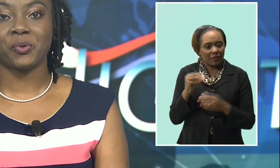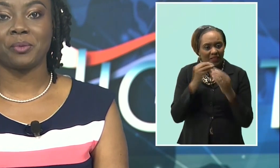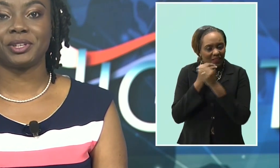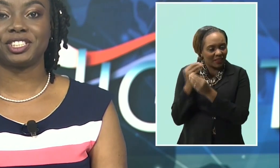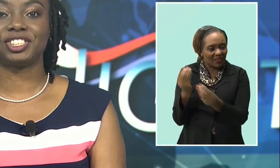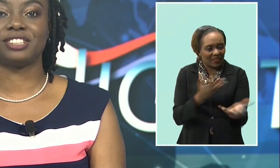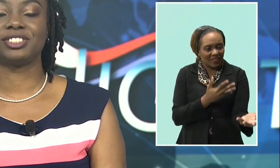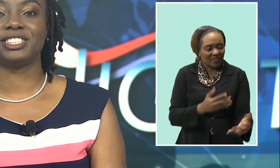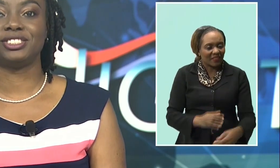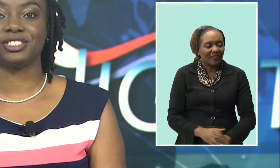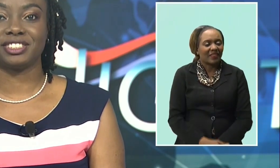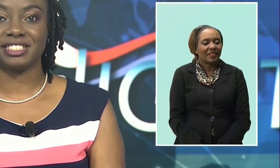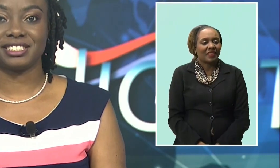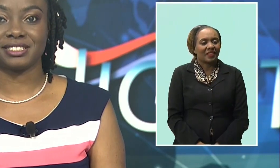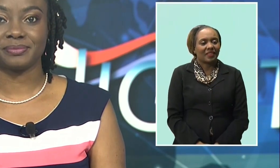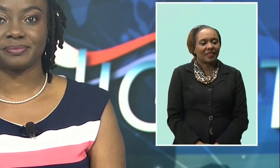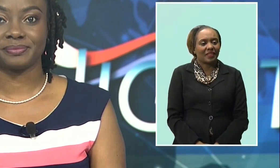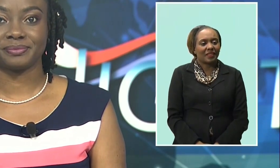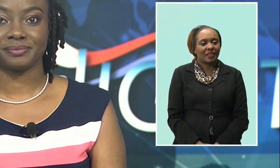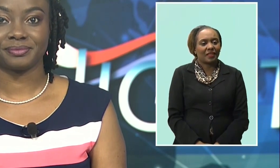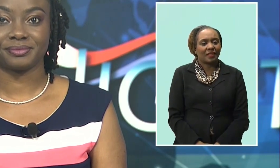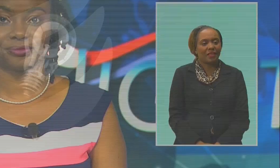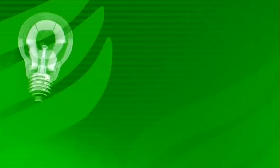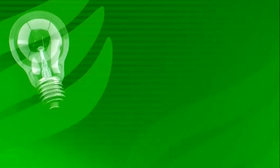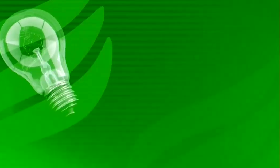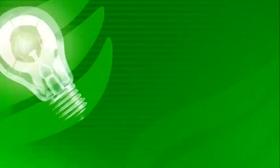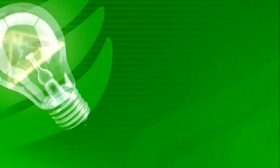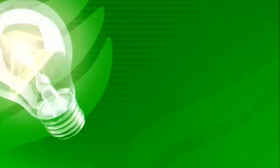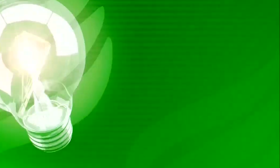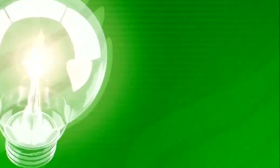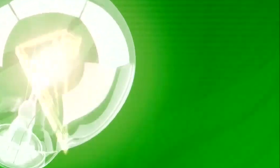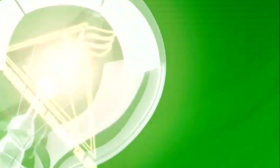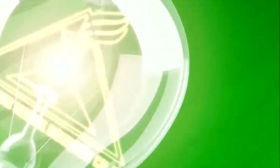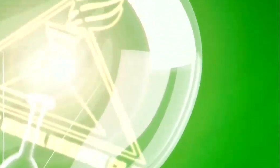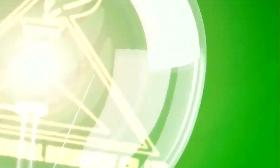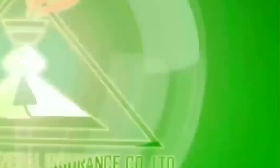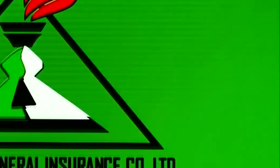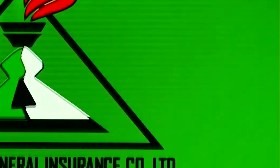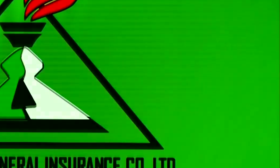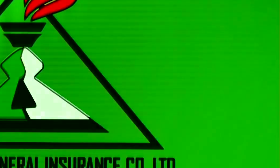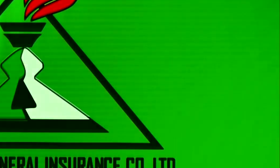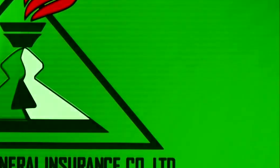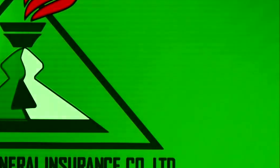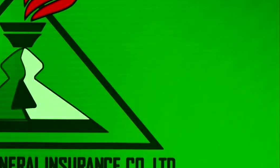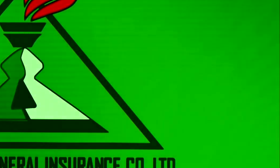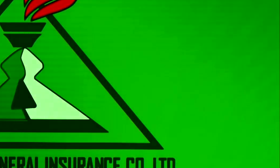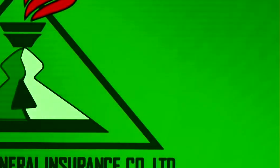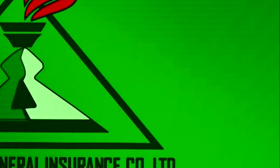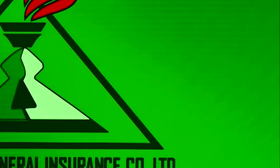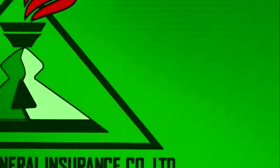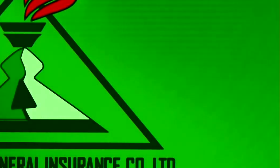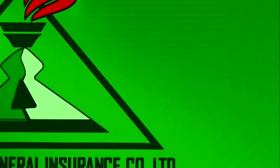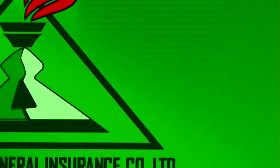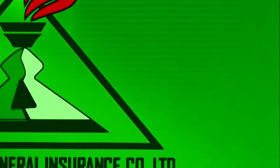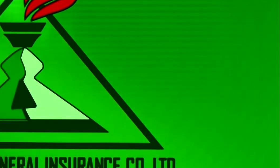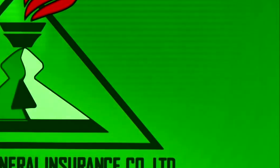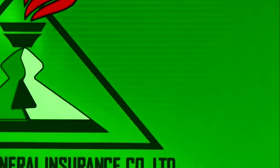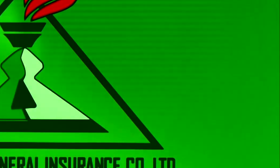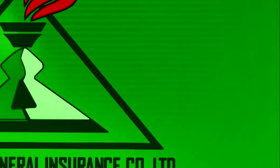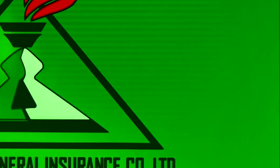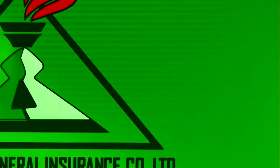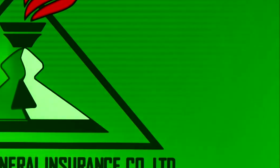tip from Cooperators General Insurance. This tip of the day is brought to you by Cooperators General Insurance Company